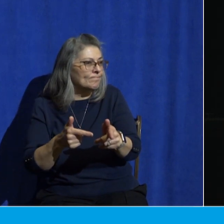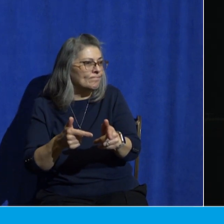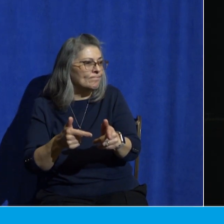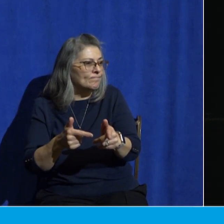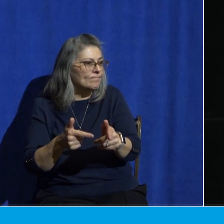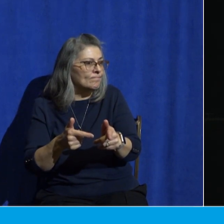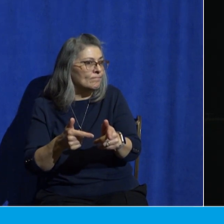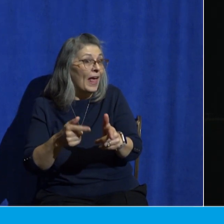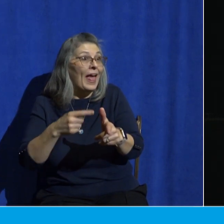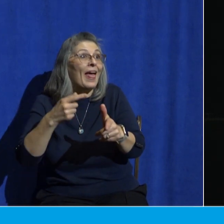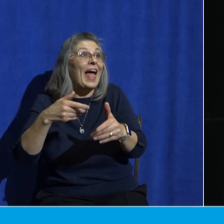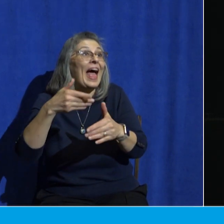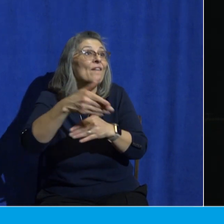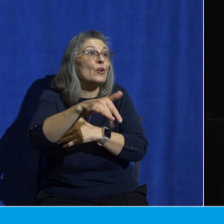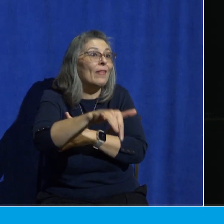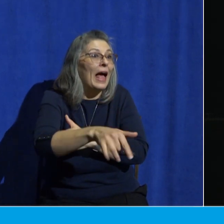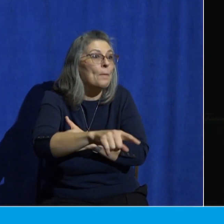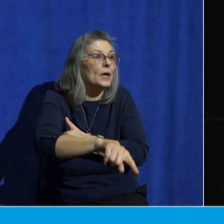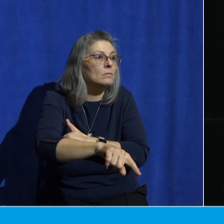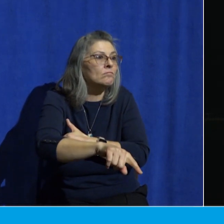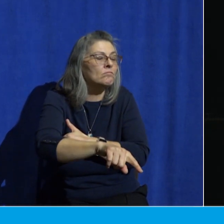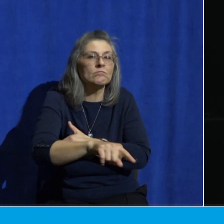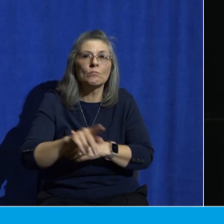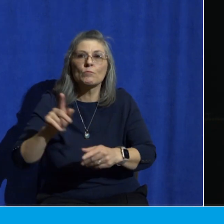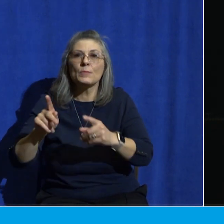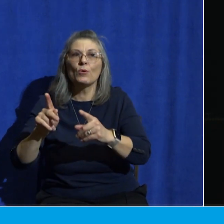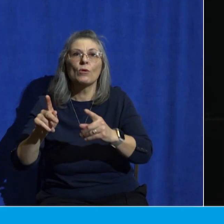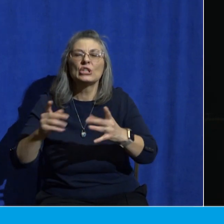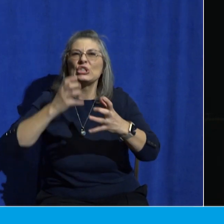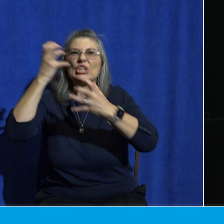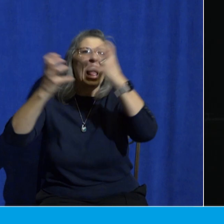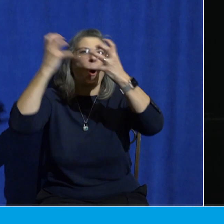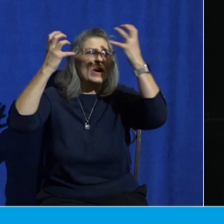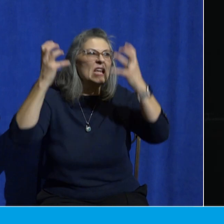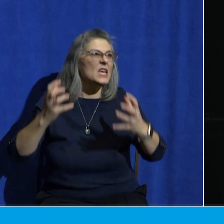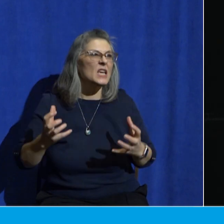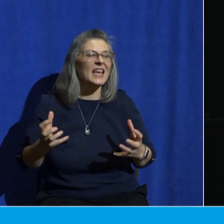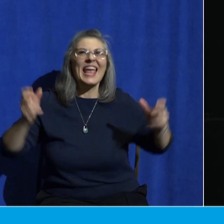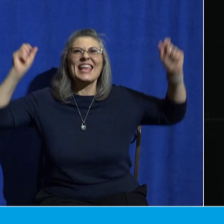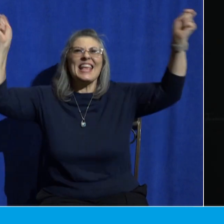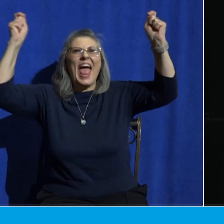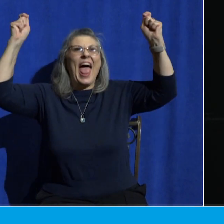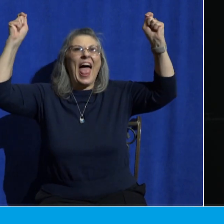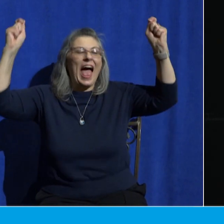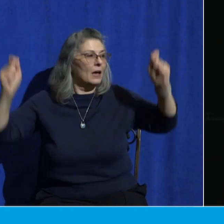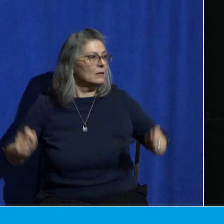followed by all kinds of people shouting, often with vitriol,